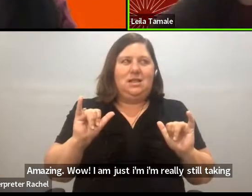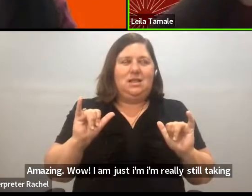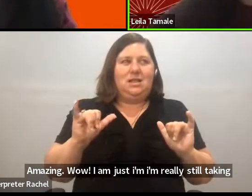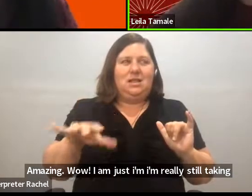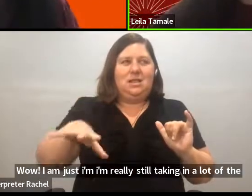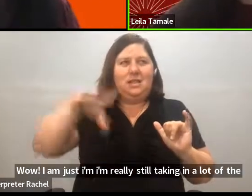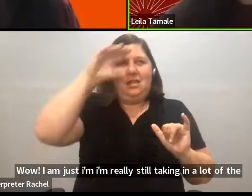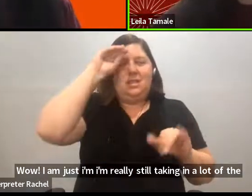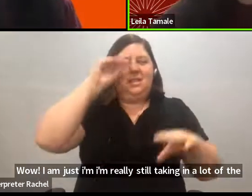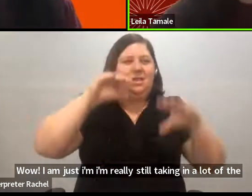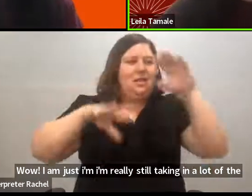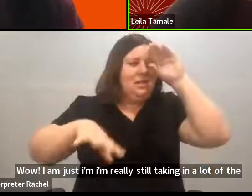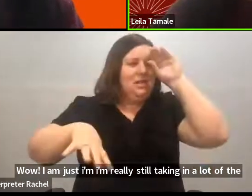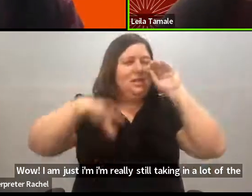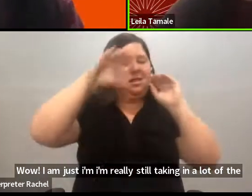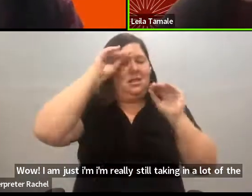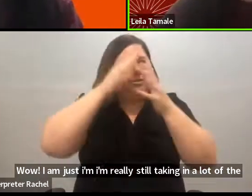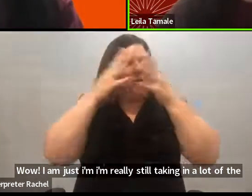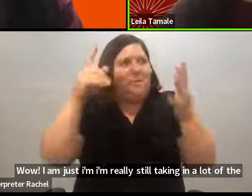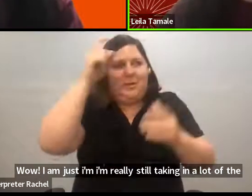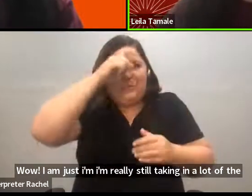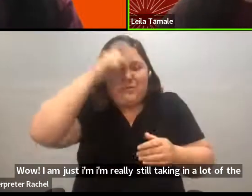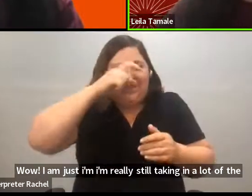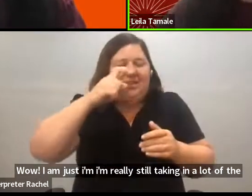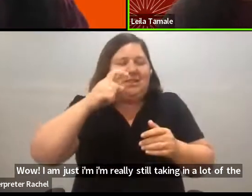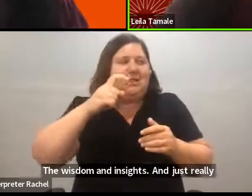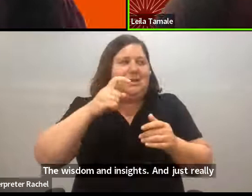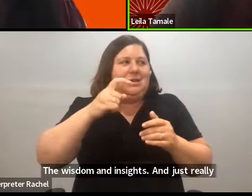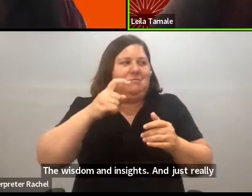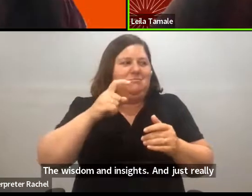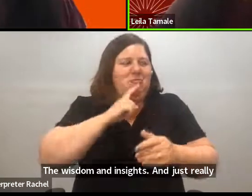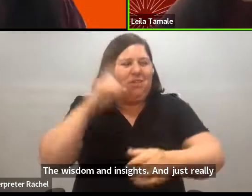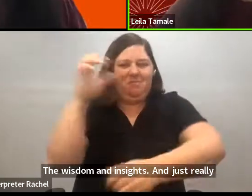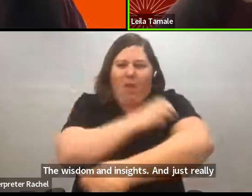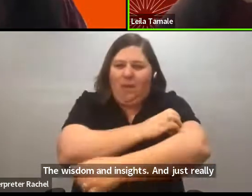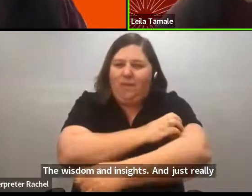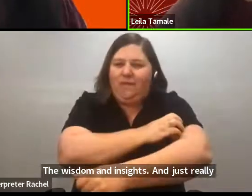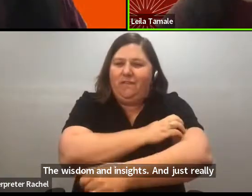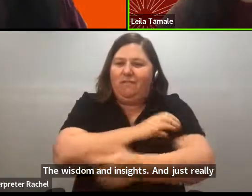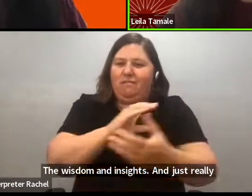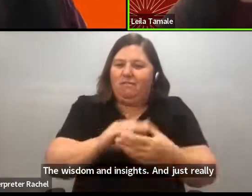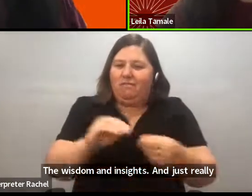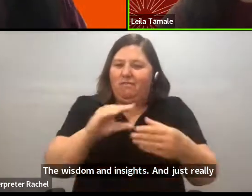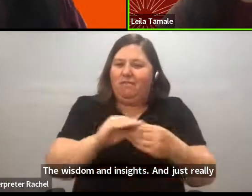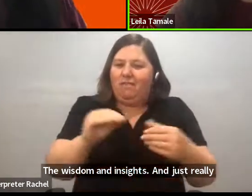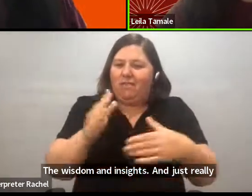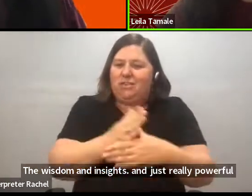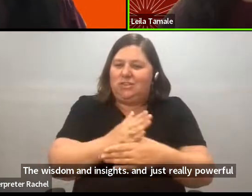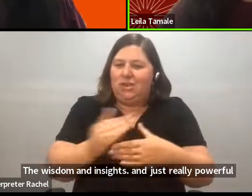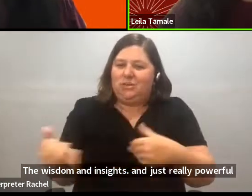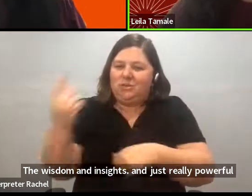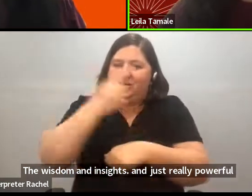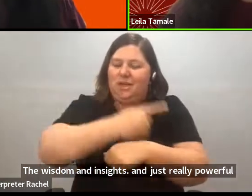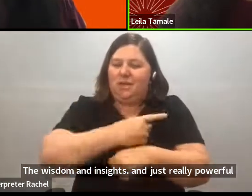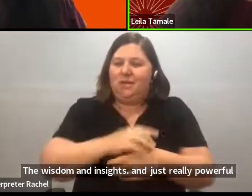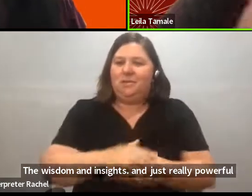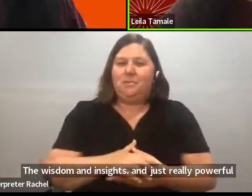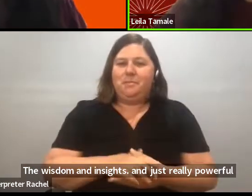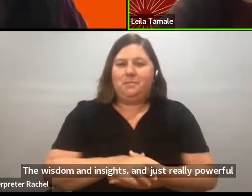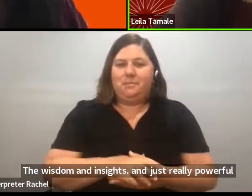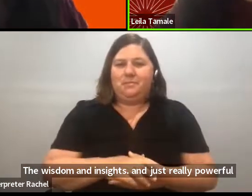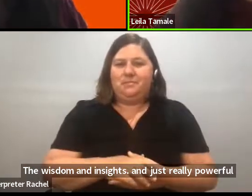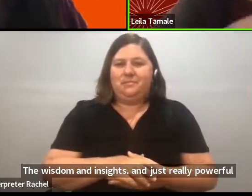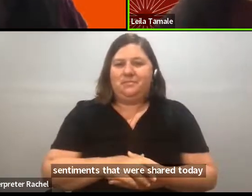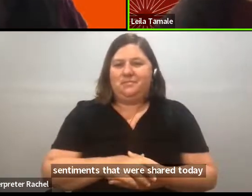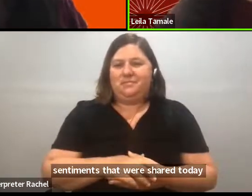the wisdoms and insights and just really powerful sentiments that were shared today. As my